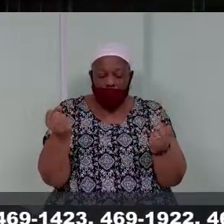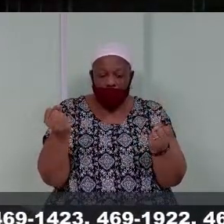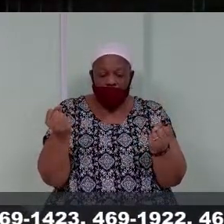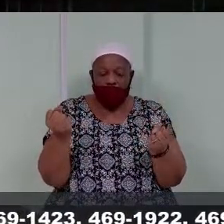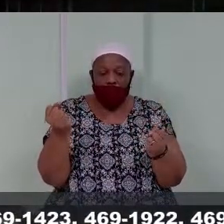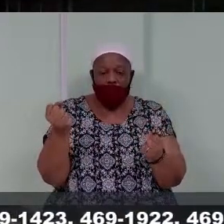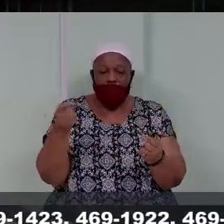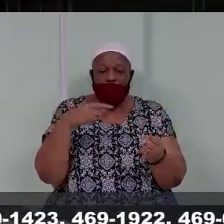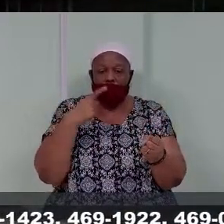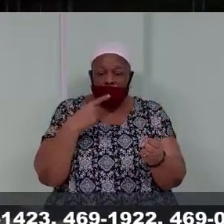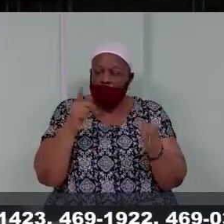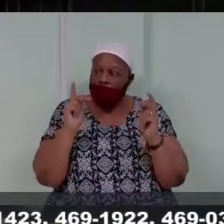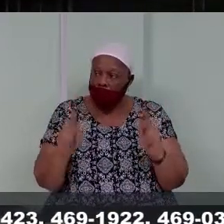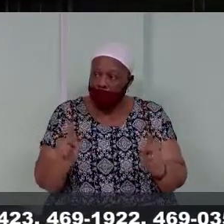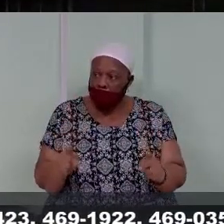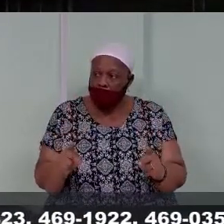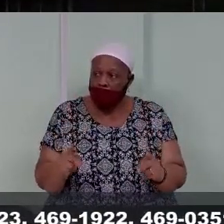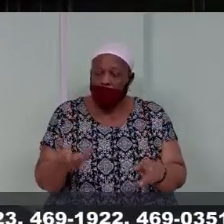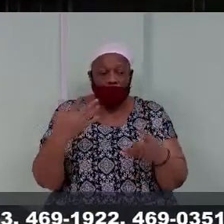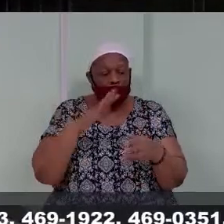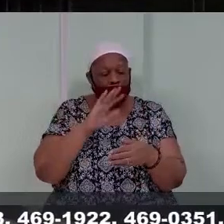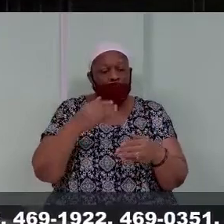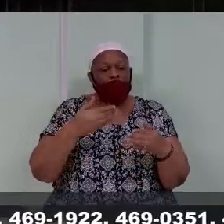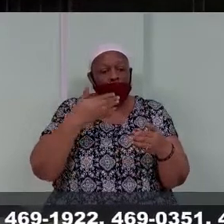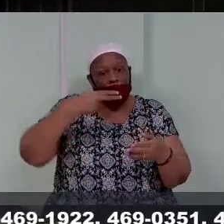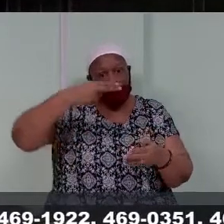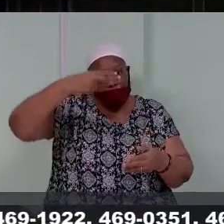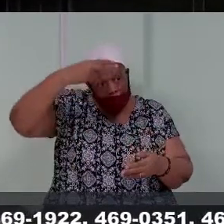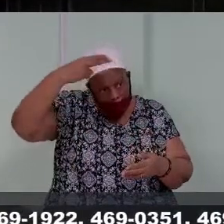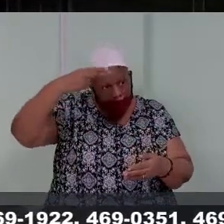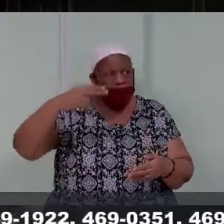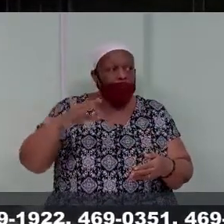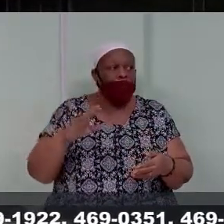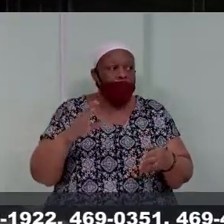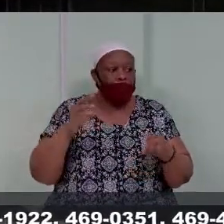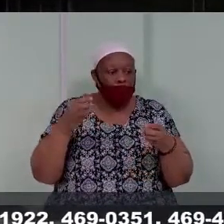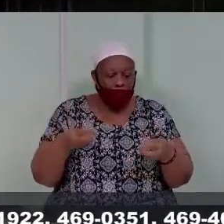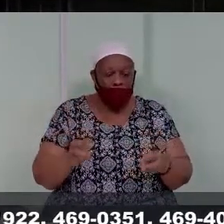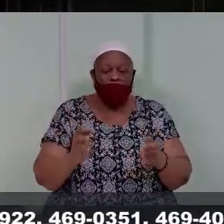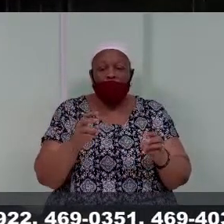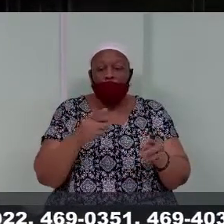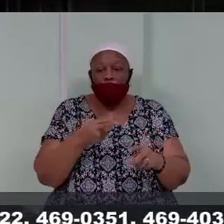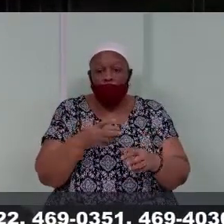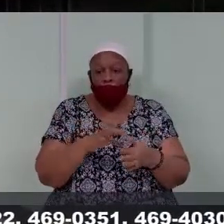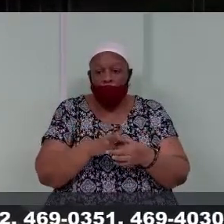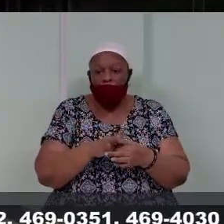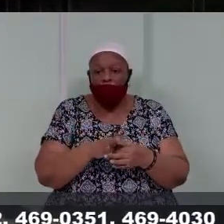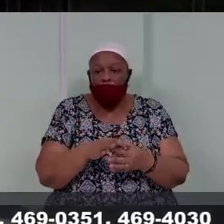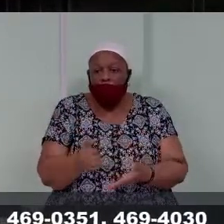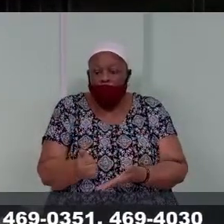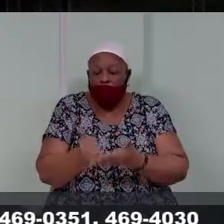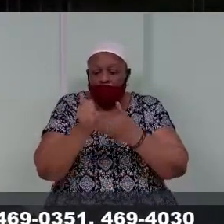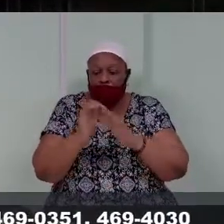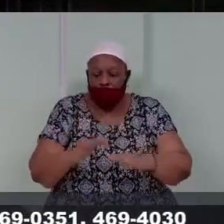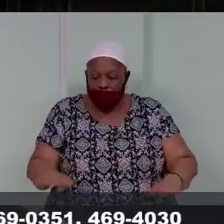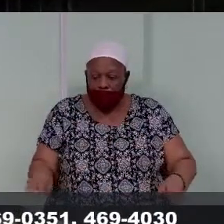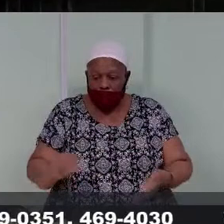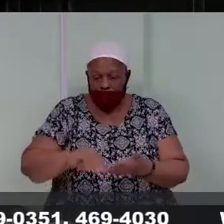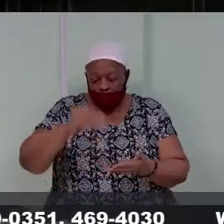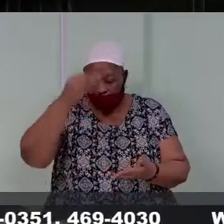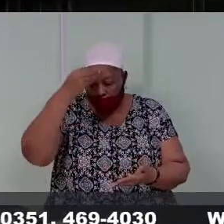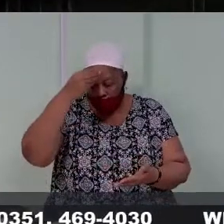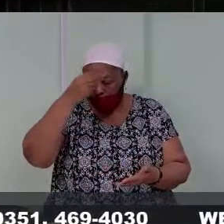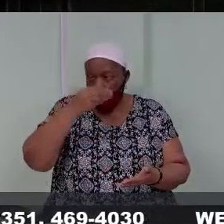of a consistent level of quality in the provision of early childhood care and education